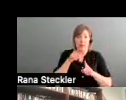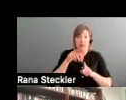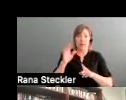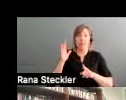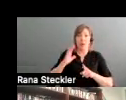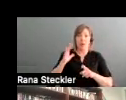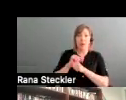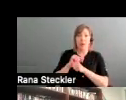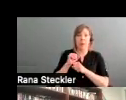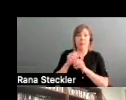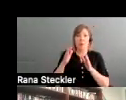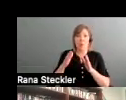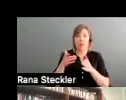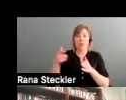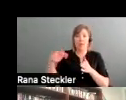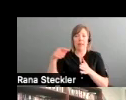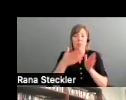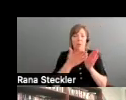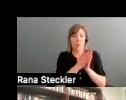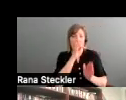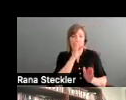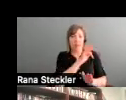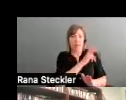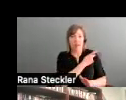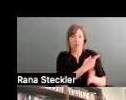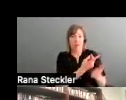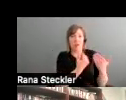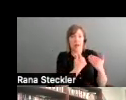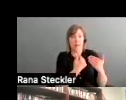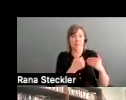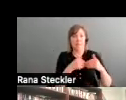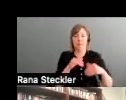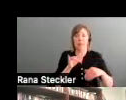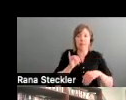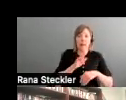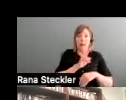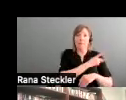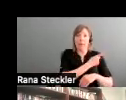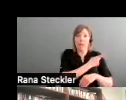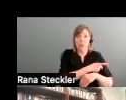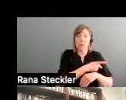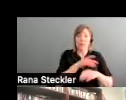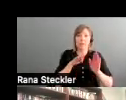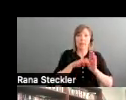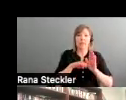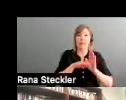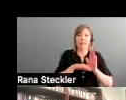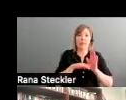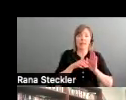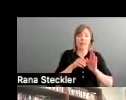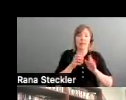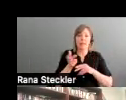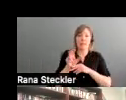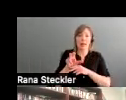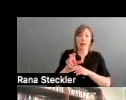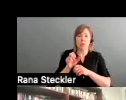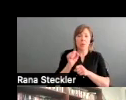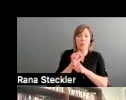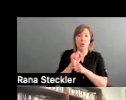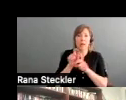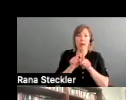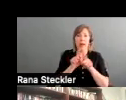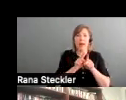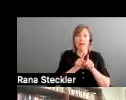employee's request. And this patient was basically made to work